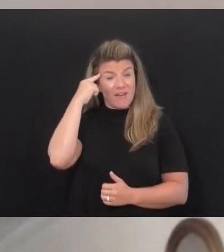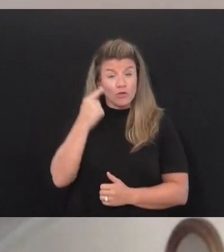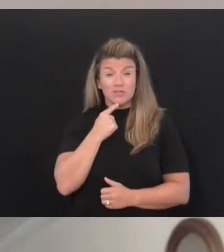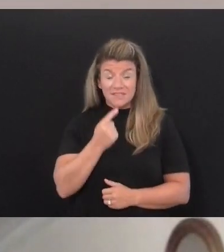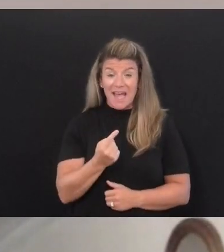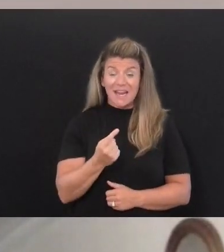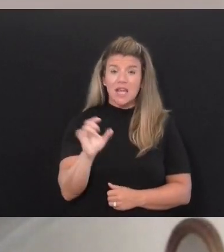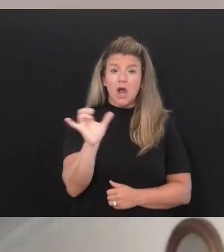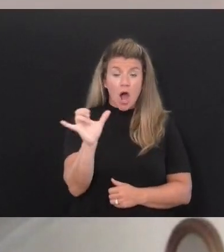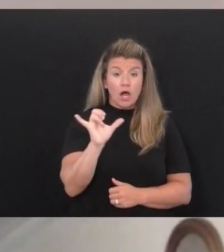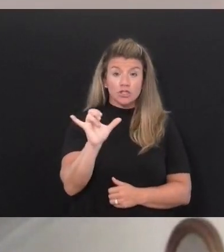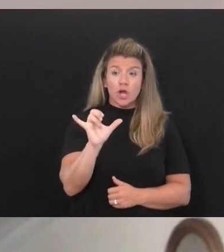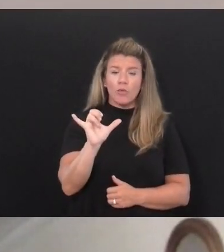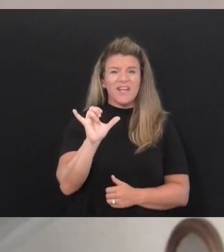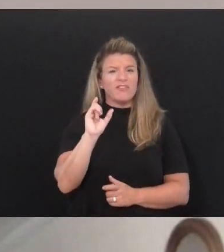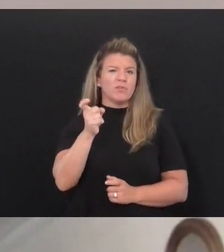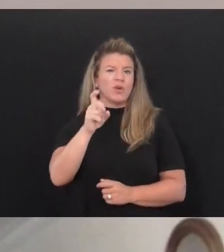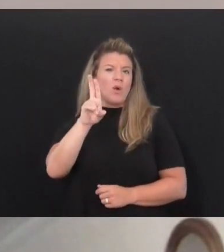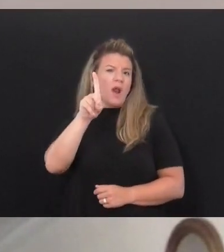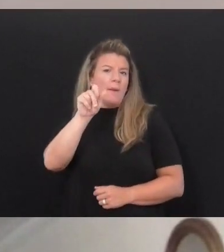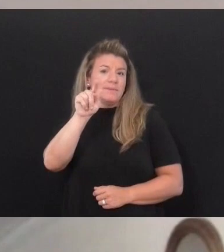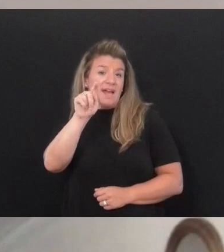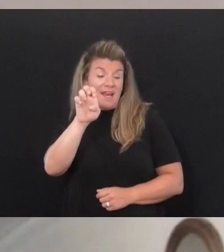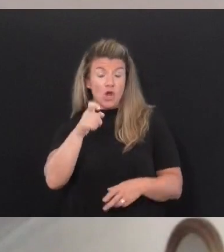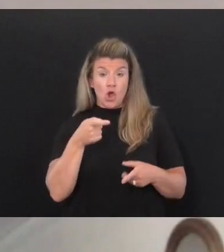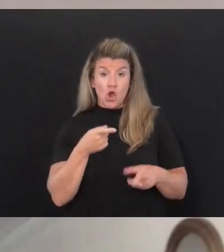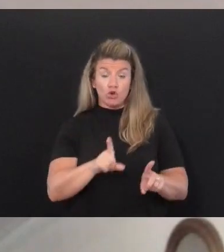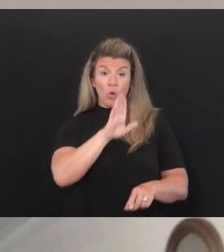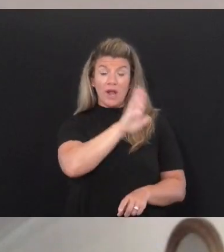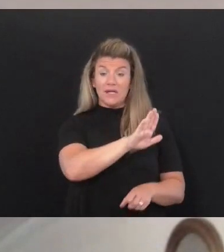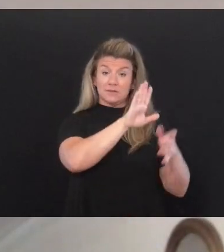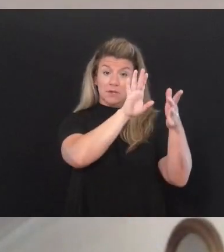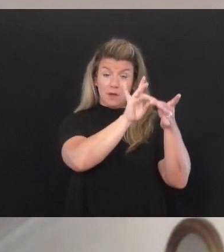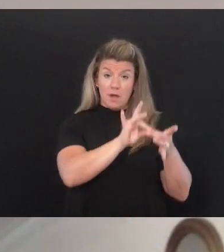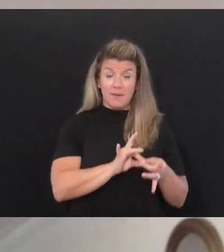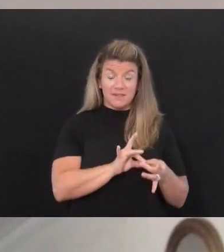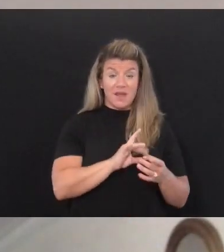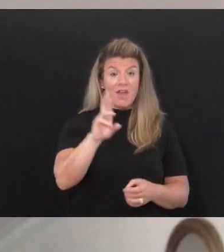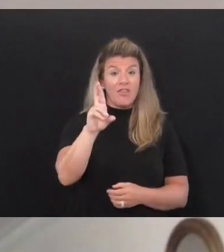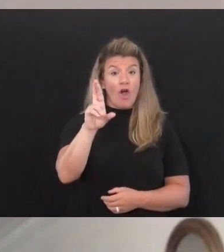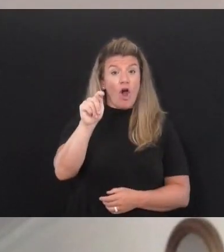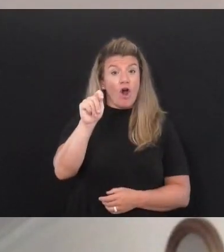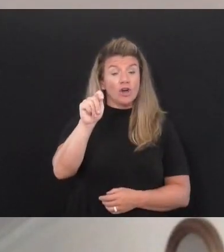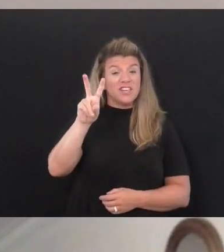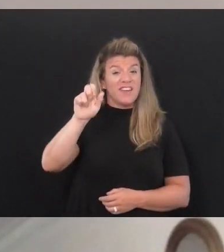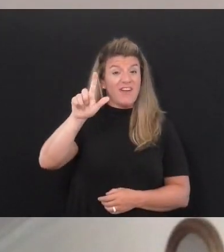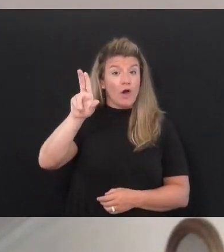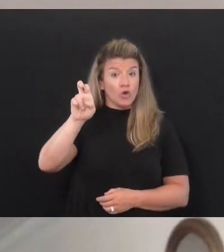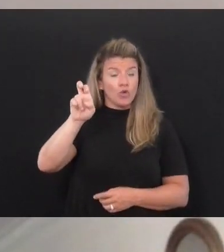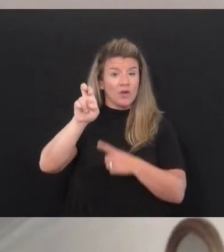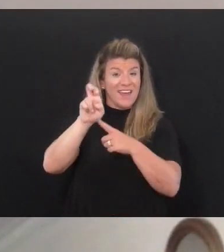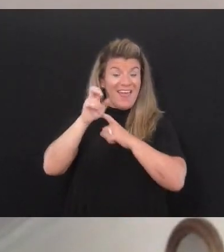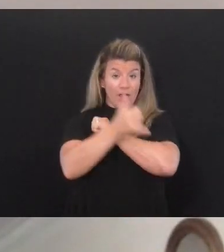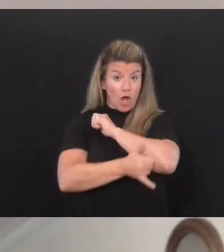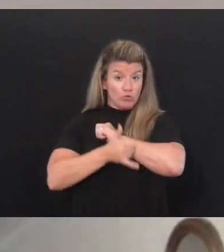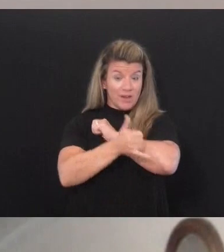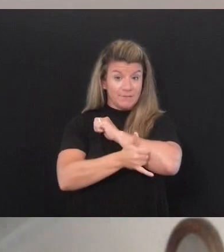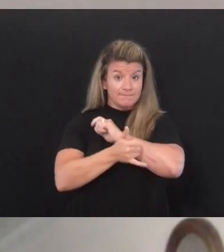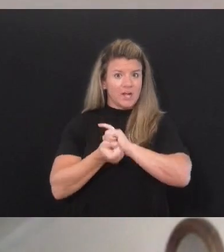to me, it's a small task to say, be a good role model, wear your mask when you're in